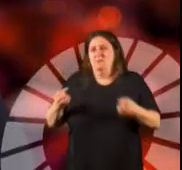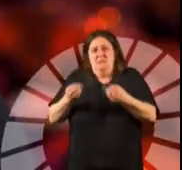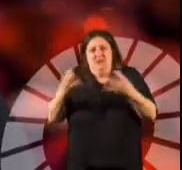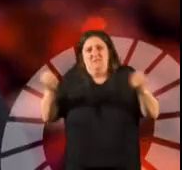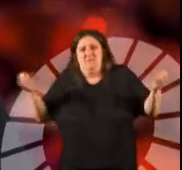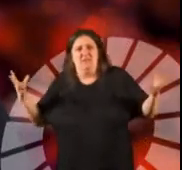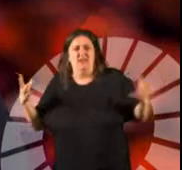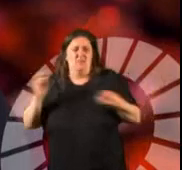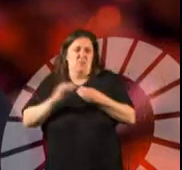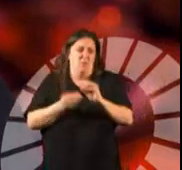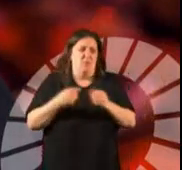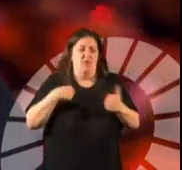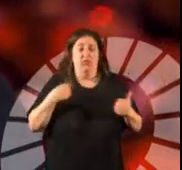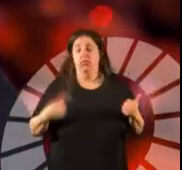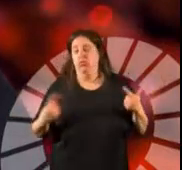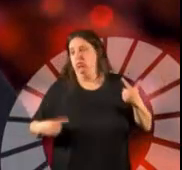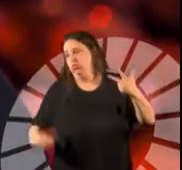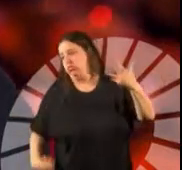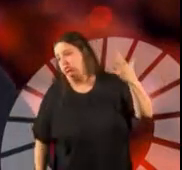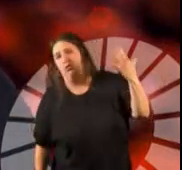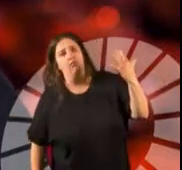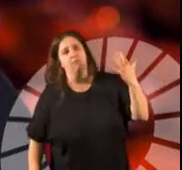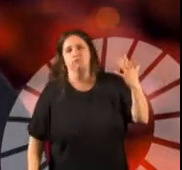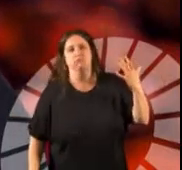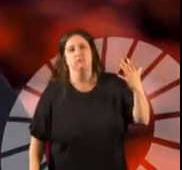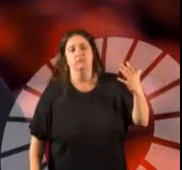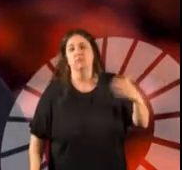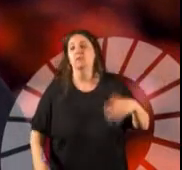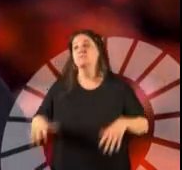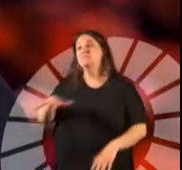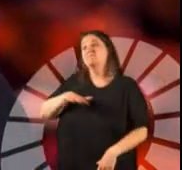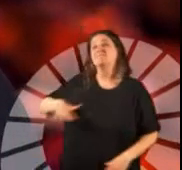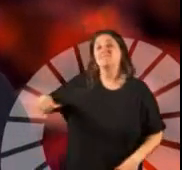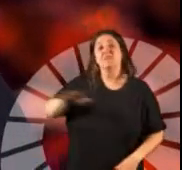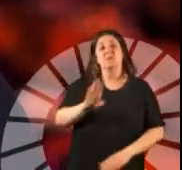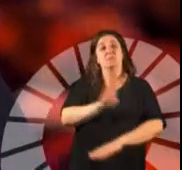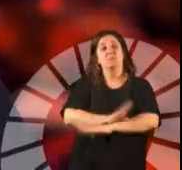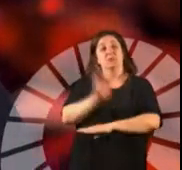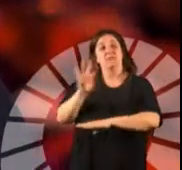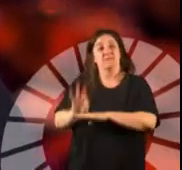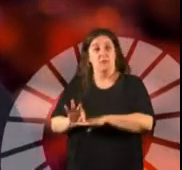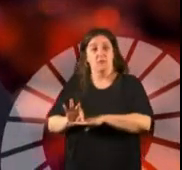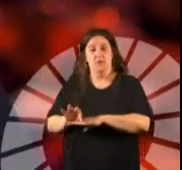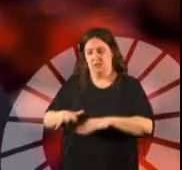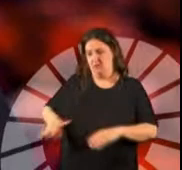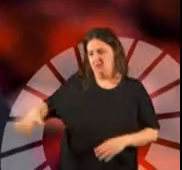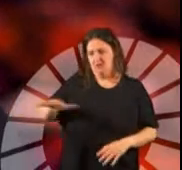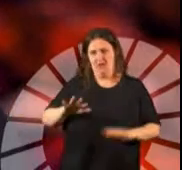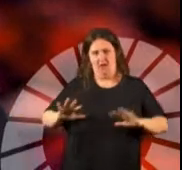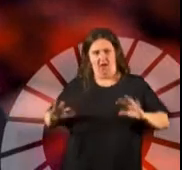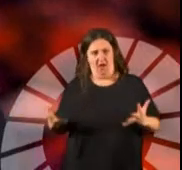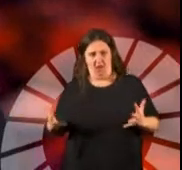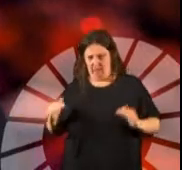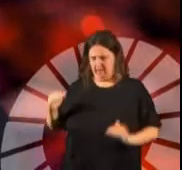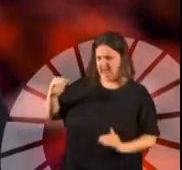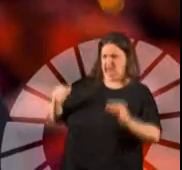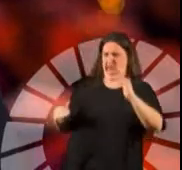so painful to see this happening. And our country has actually tried to get the country back onto